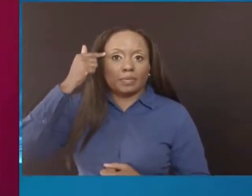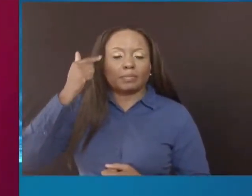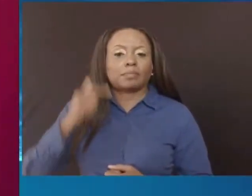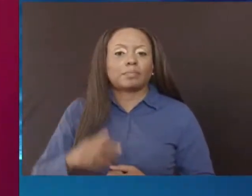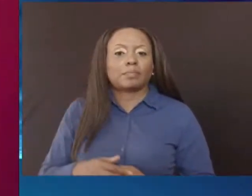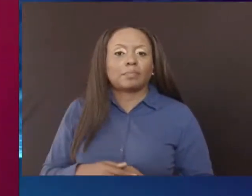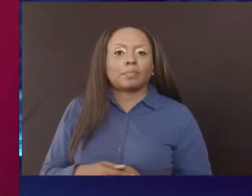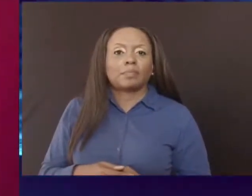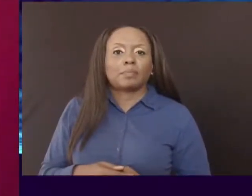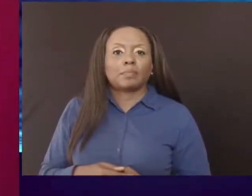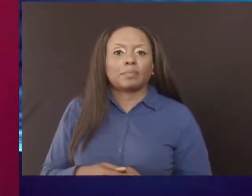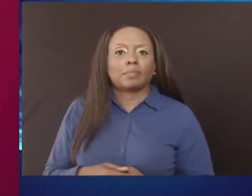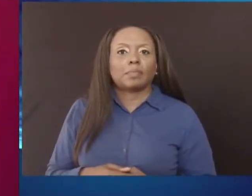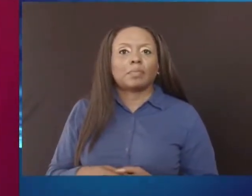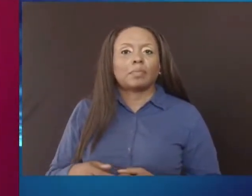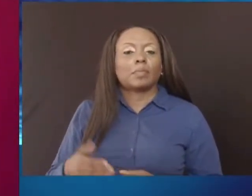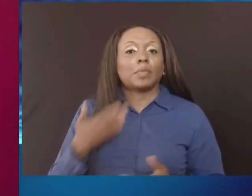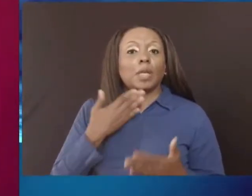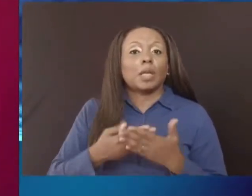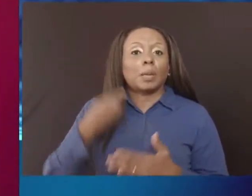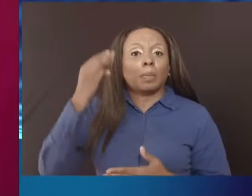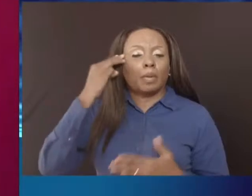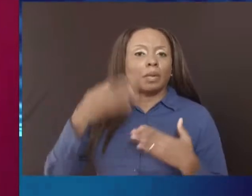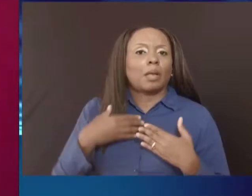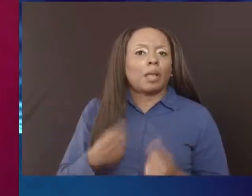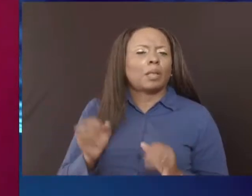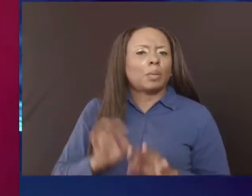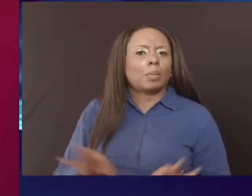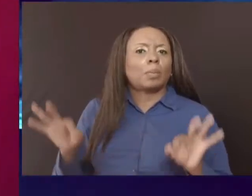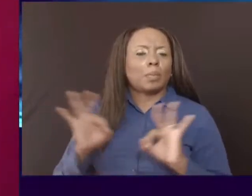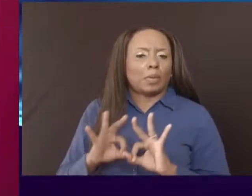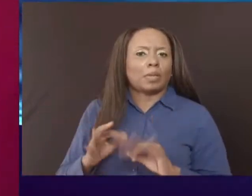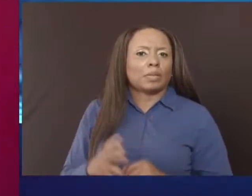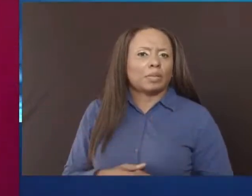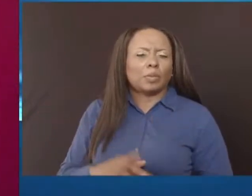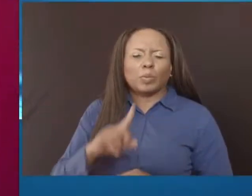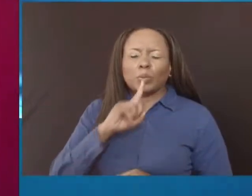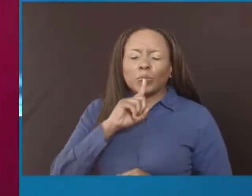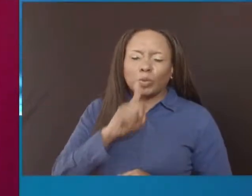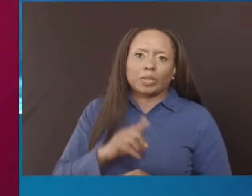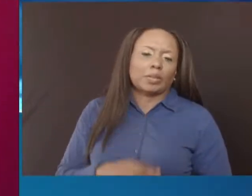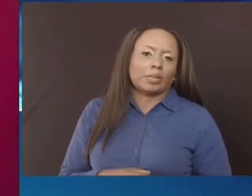the importance of good mental health and understanding what mental ill health is all about.